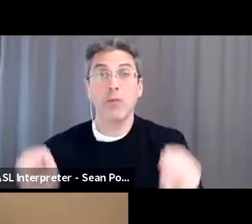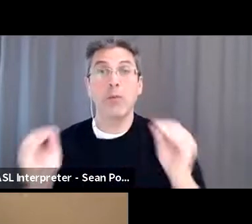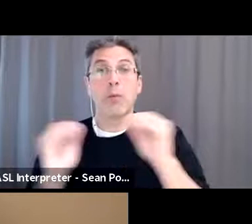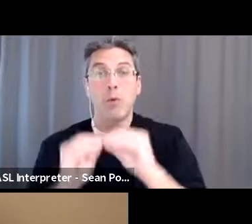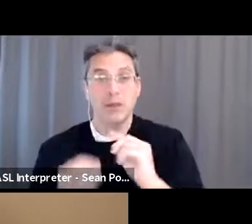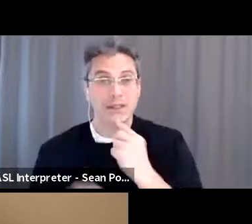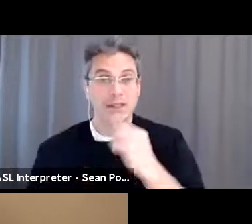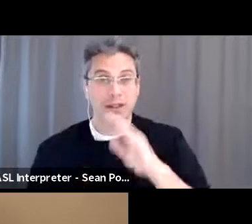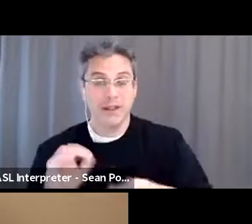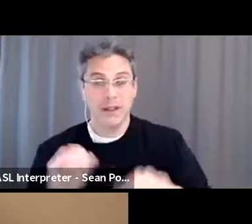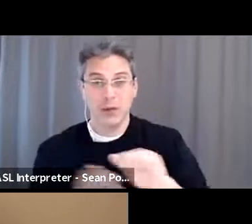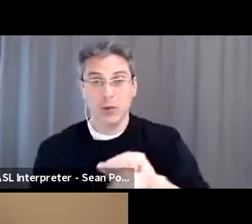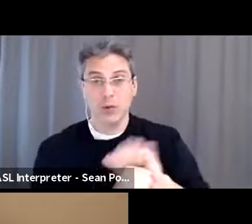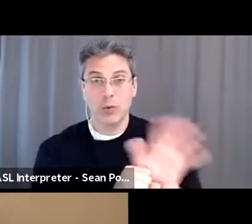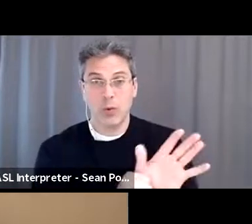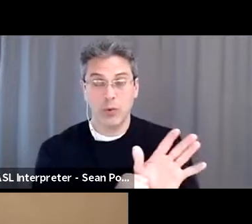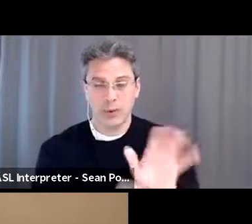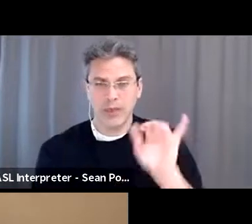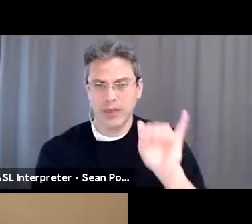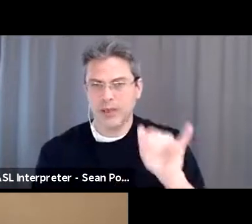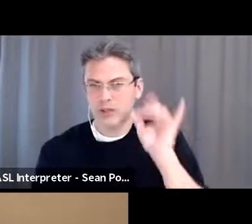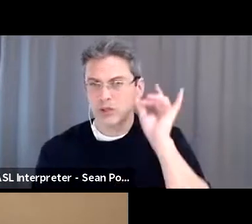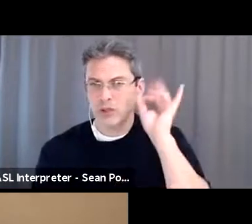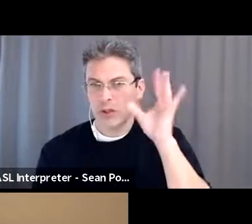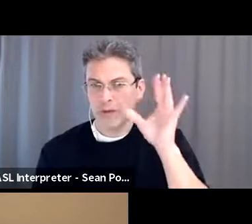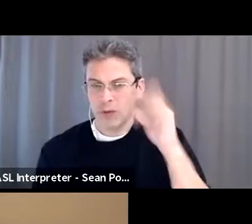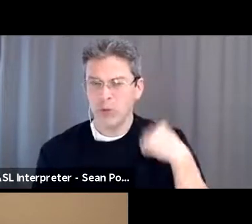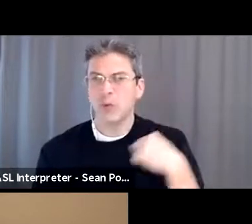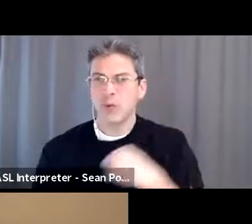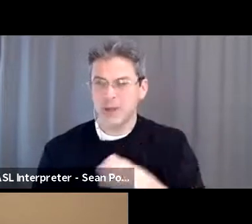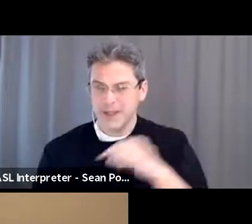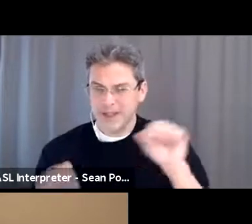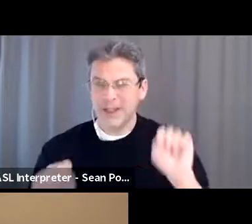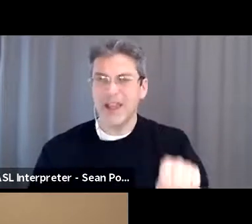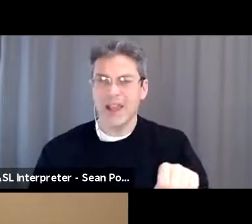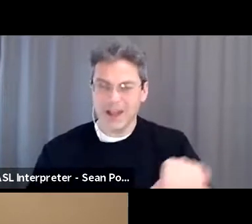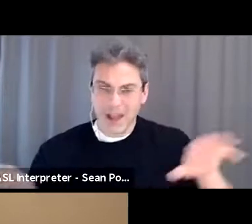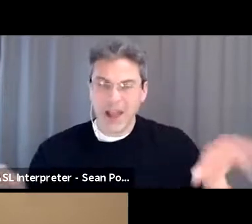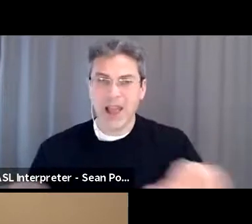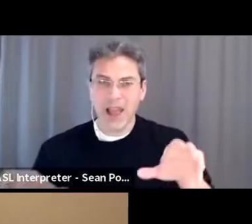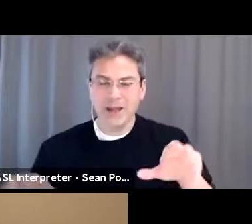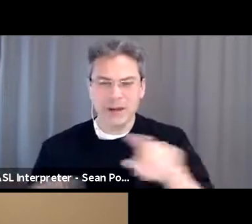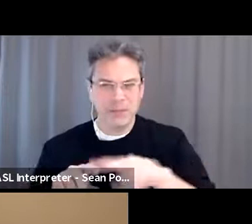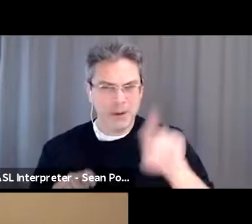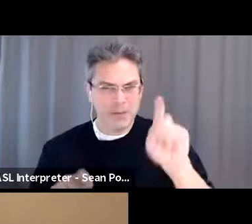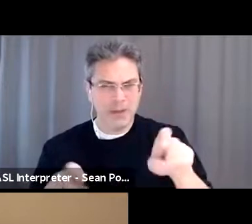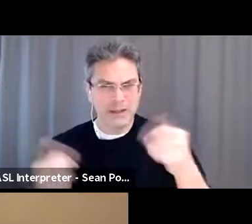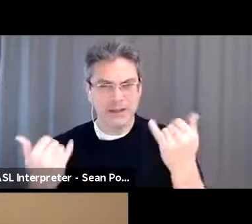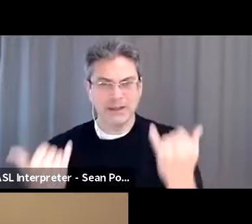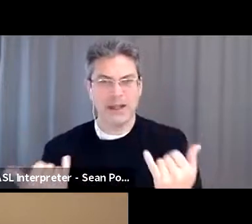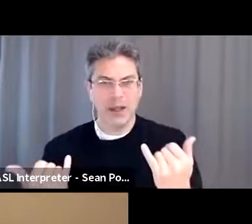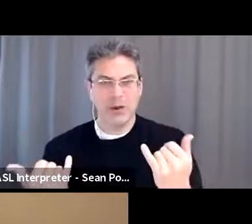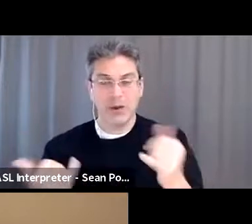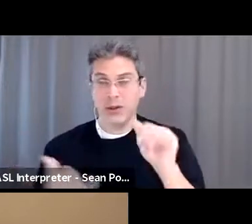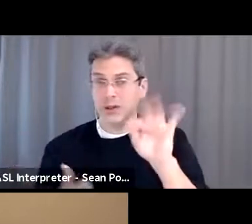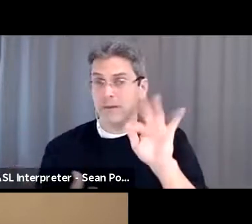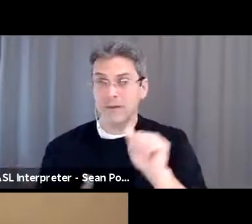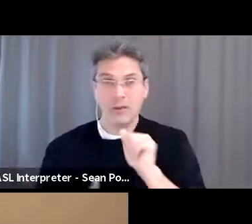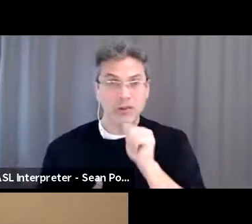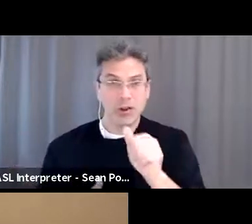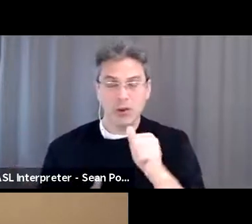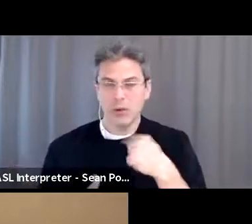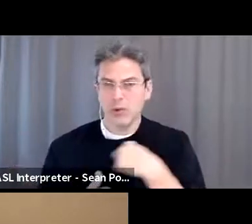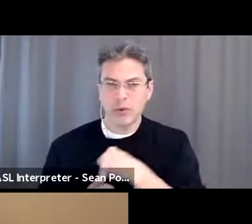is tragic because we can act, but we've got to act now, or we won't deliver the sustainable development